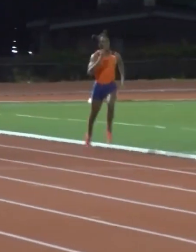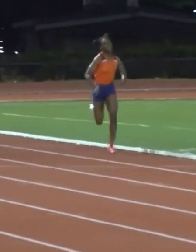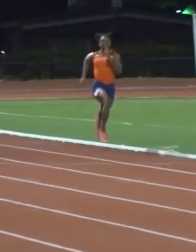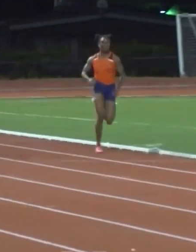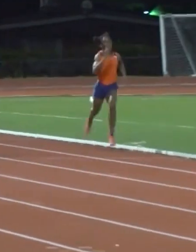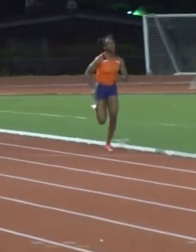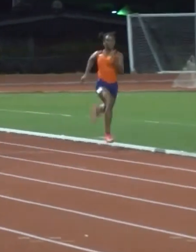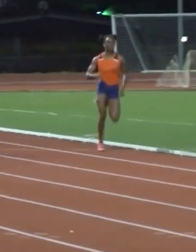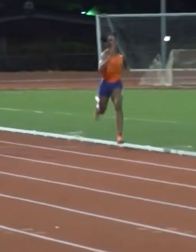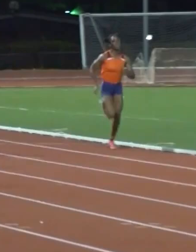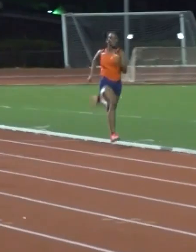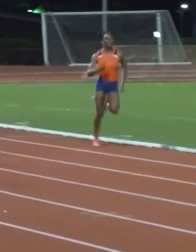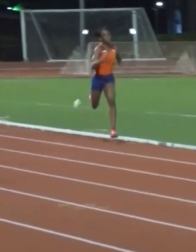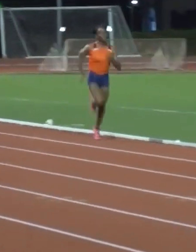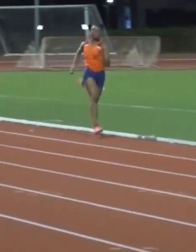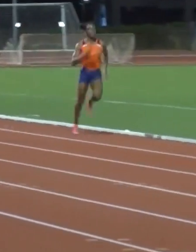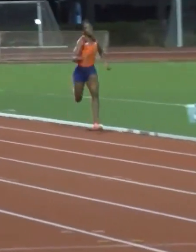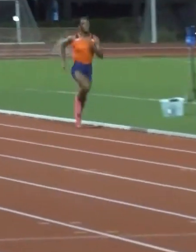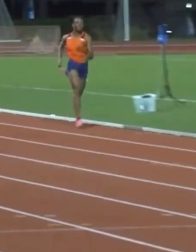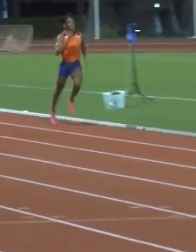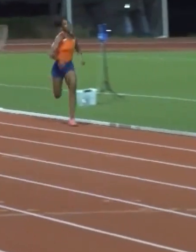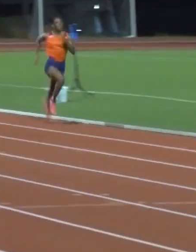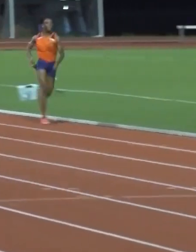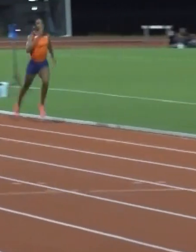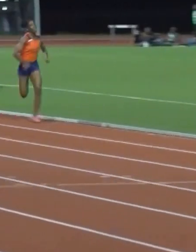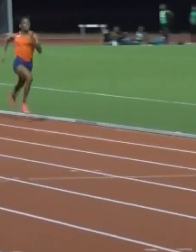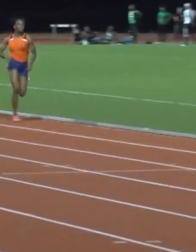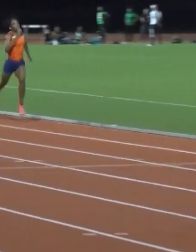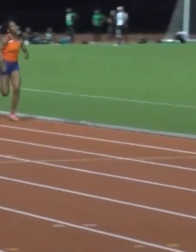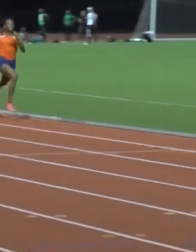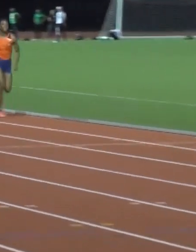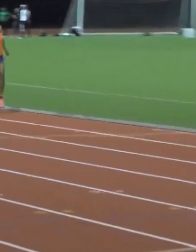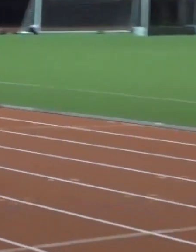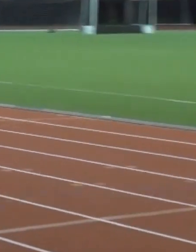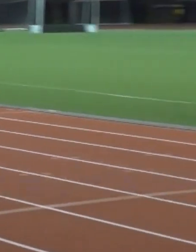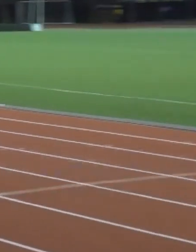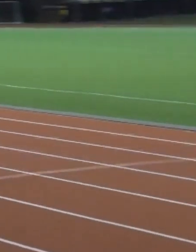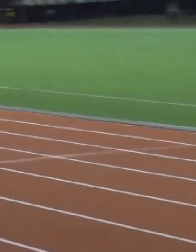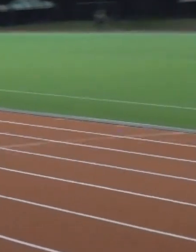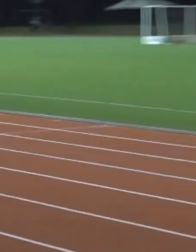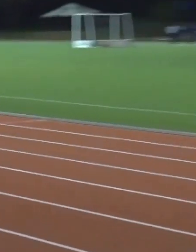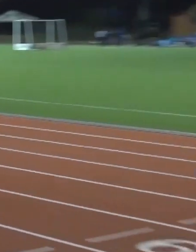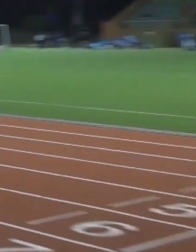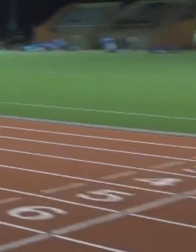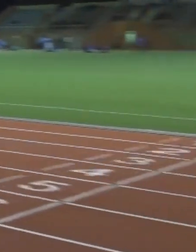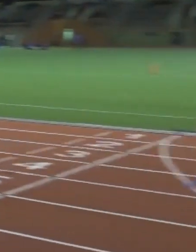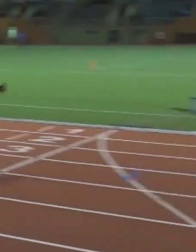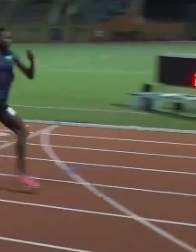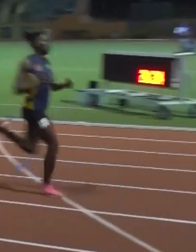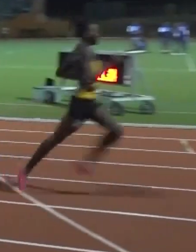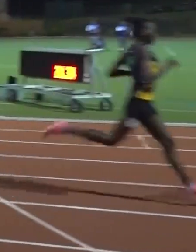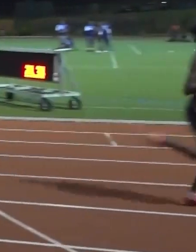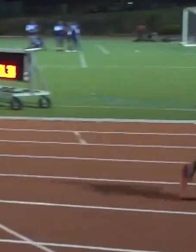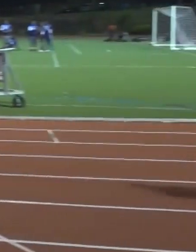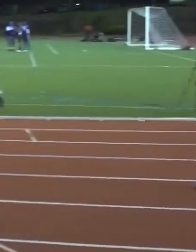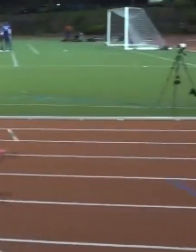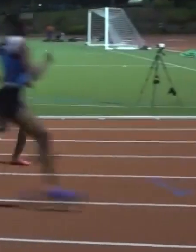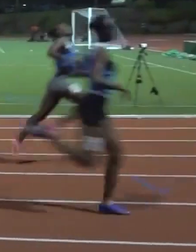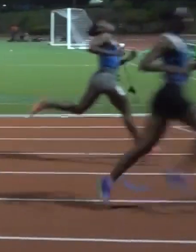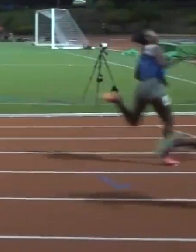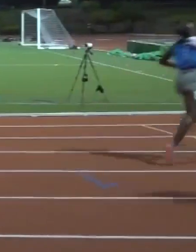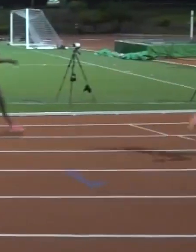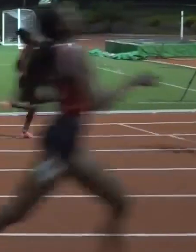women. In her usual Allen School jersey, crossing the lane in 24.33 seconds, Danae Niles is in there for a second,